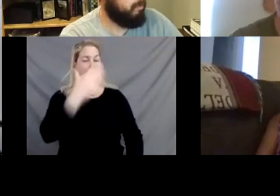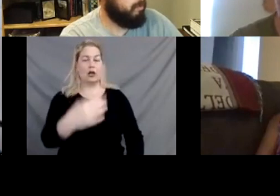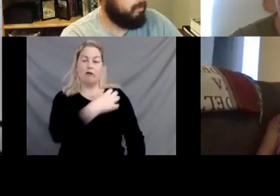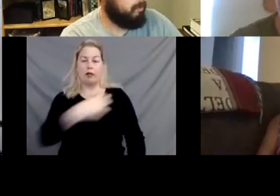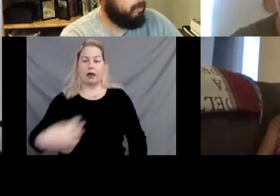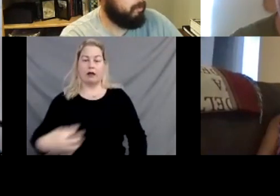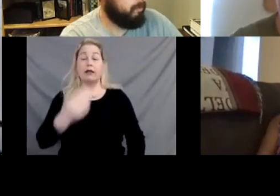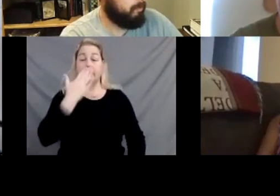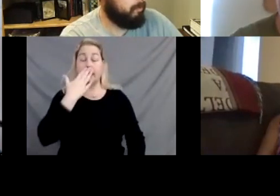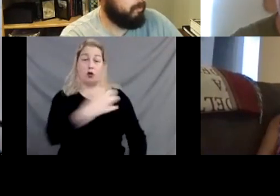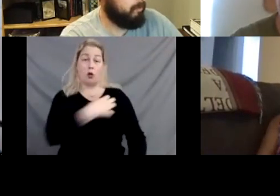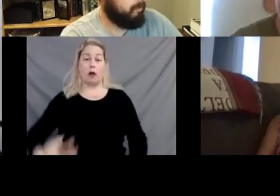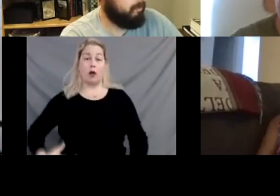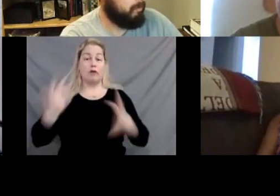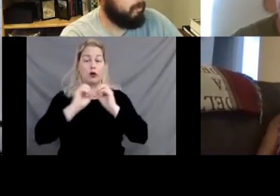helpful.